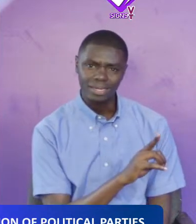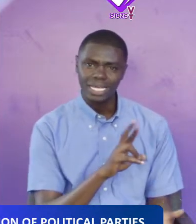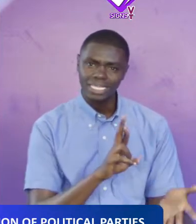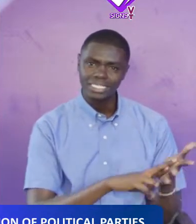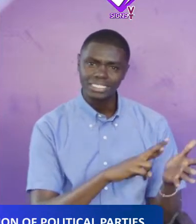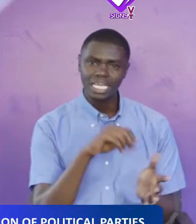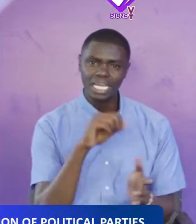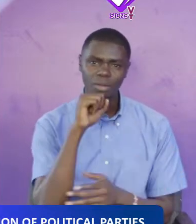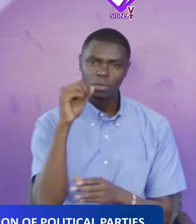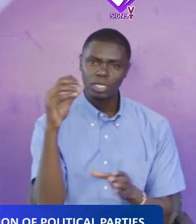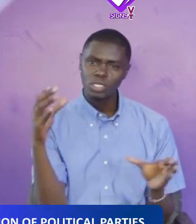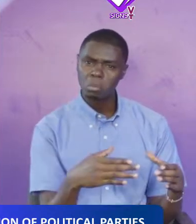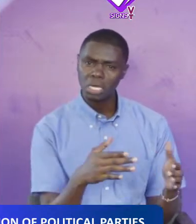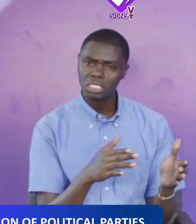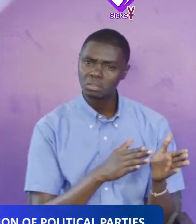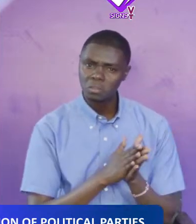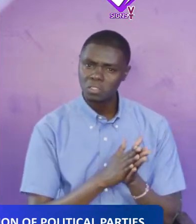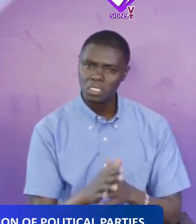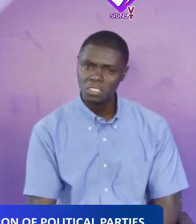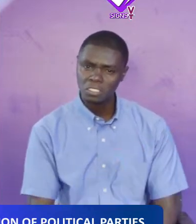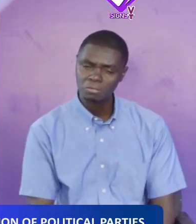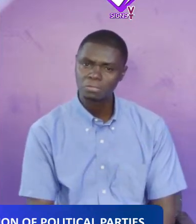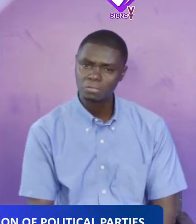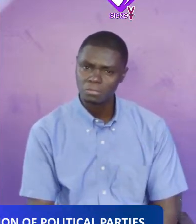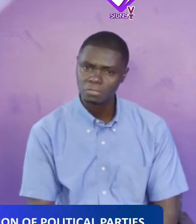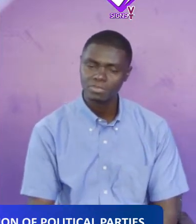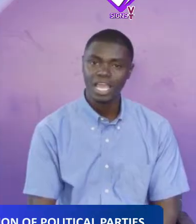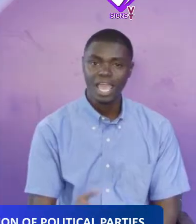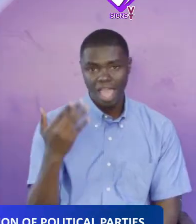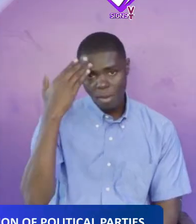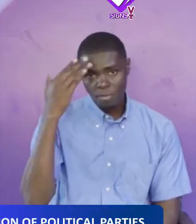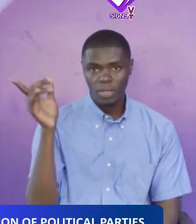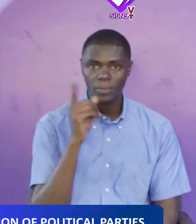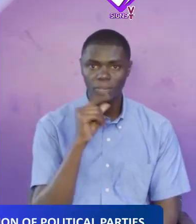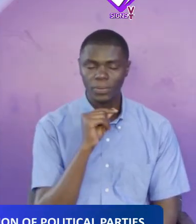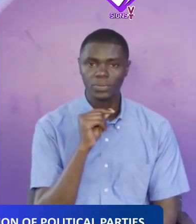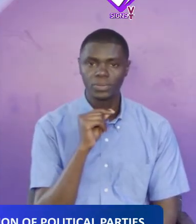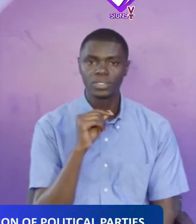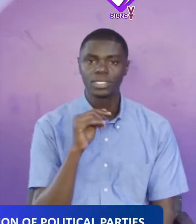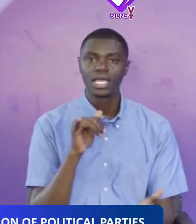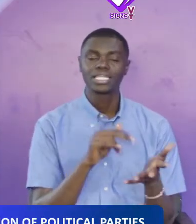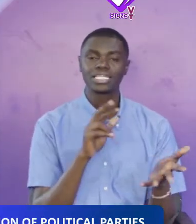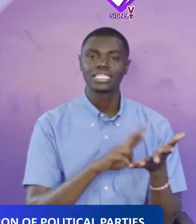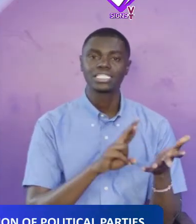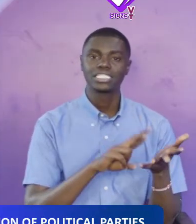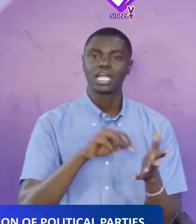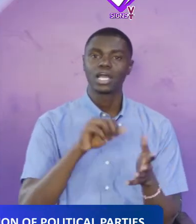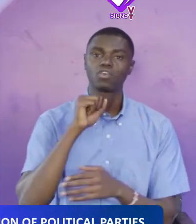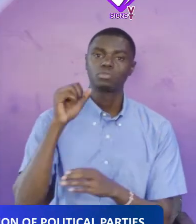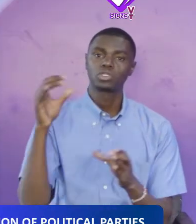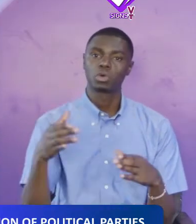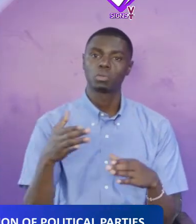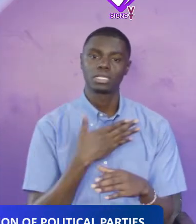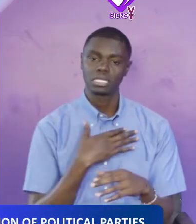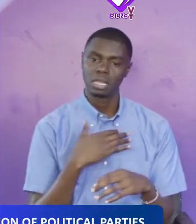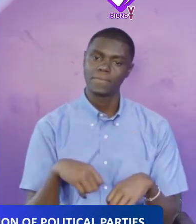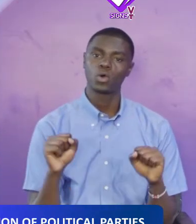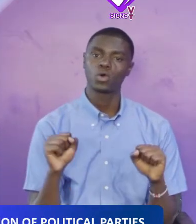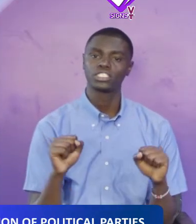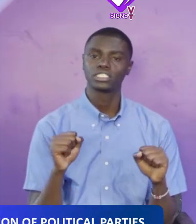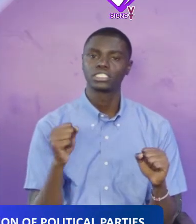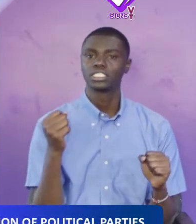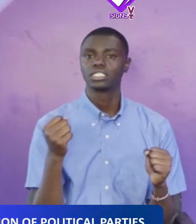political parties. Interesting. Yeah. Yes. And I am aware that the Registrar of Political Parties, my boss, may